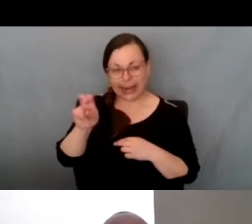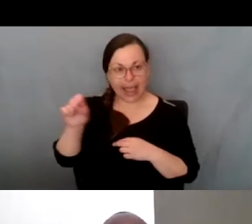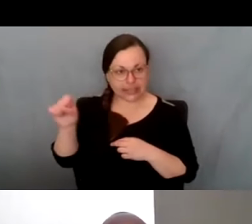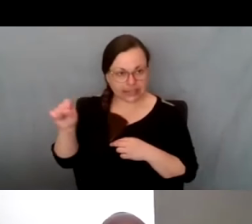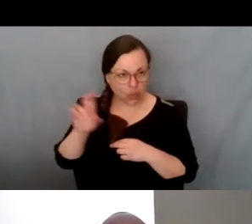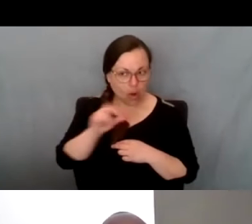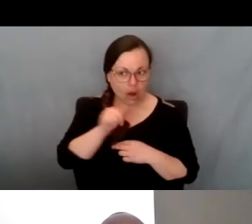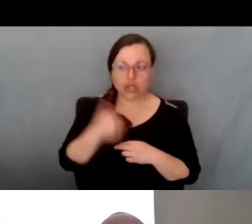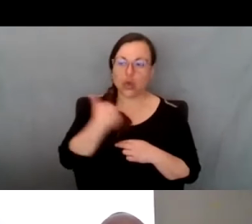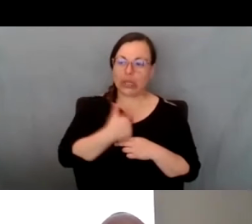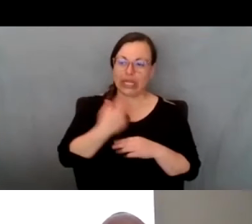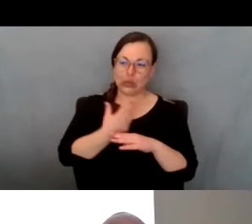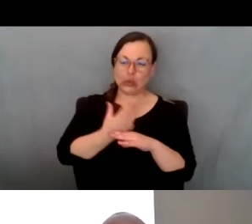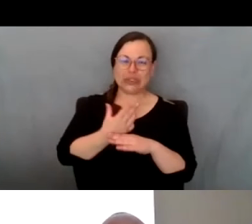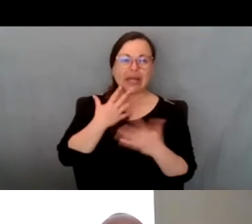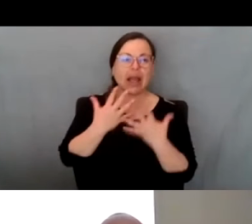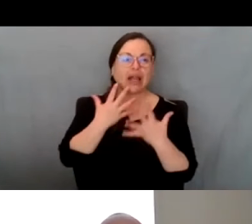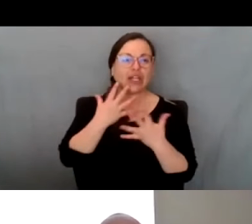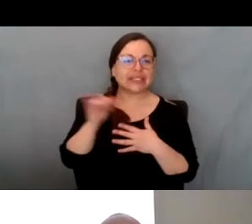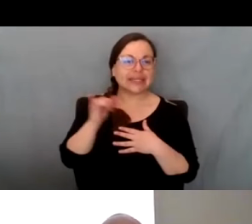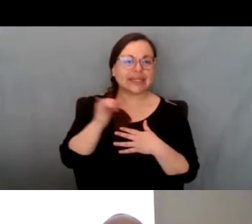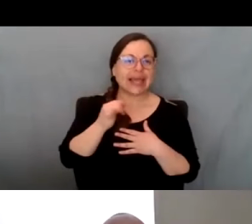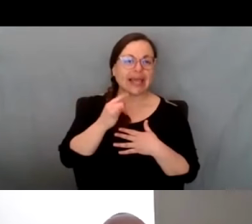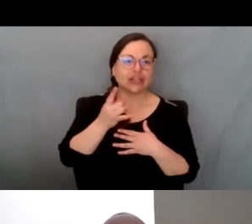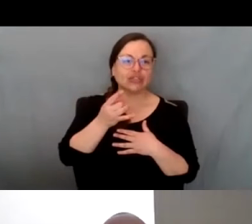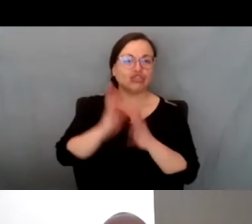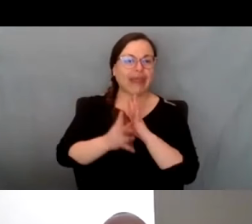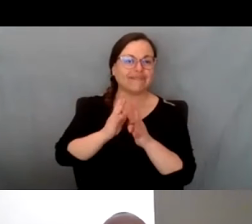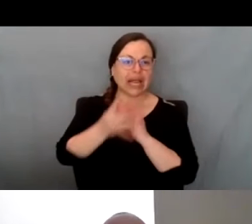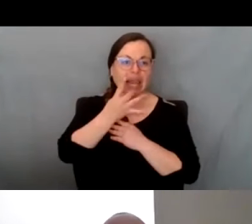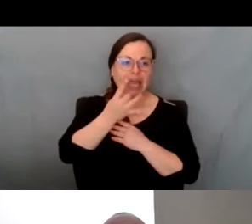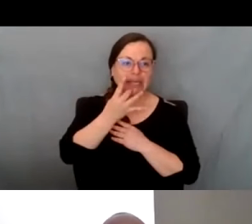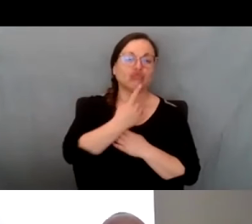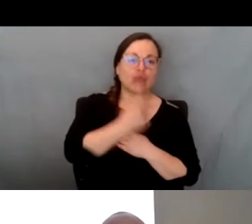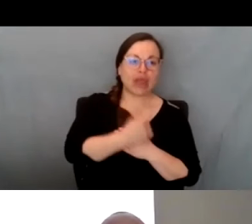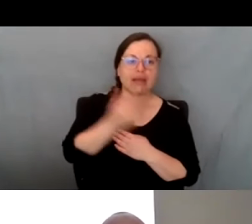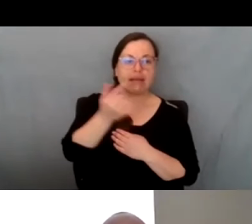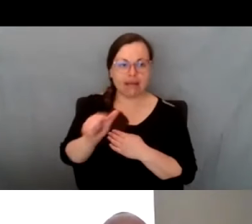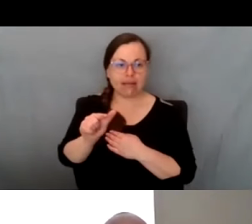a traffic light approach, where the green